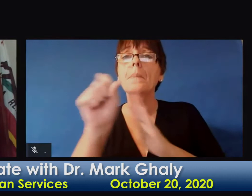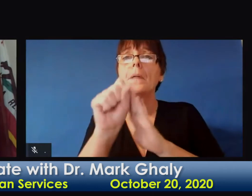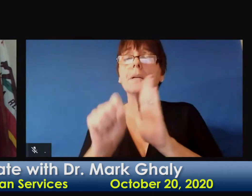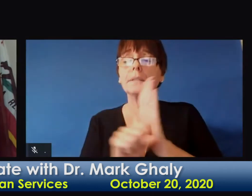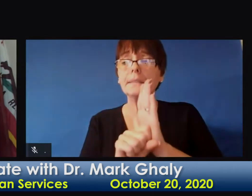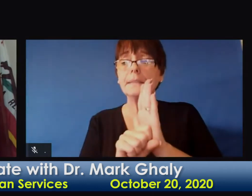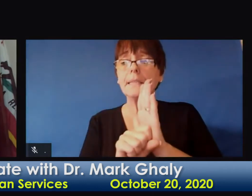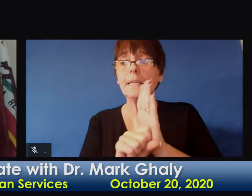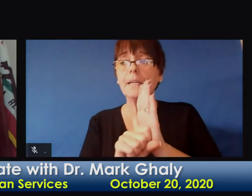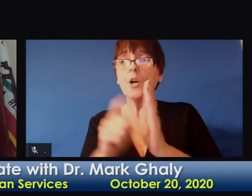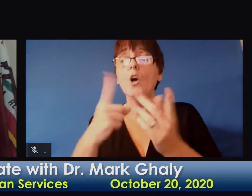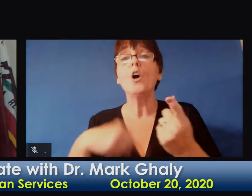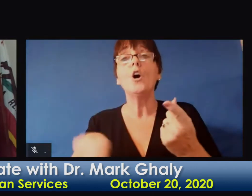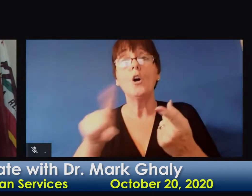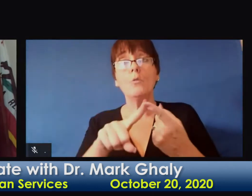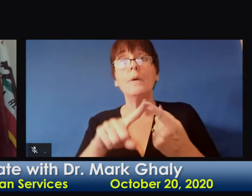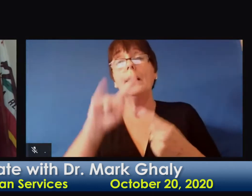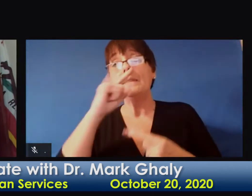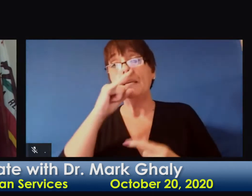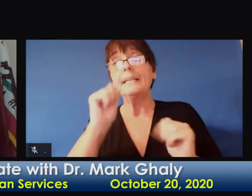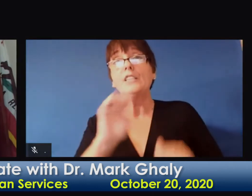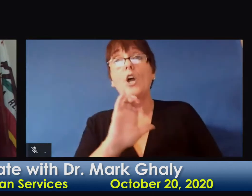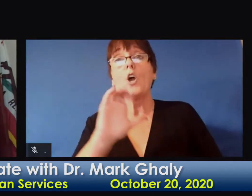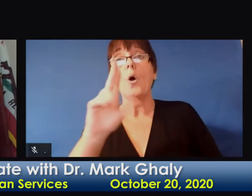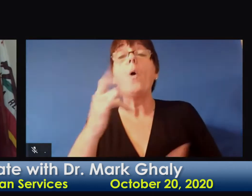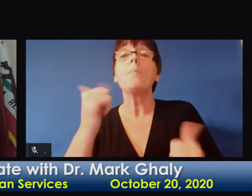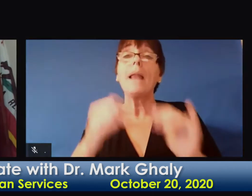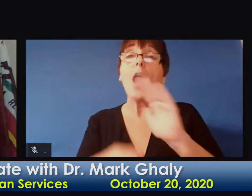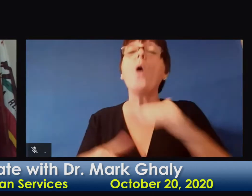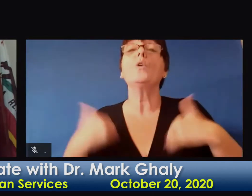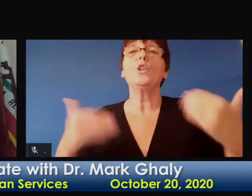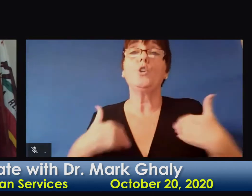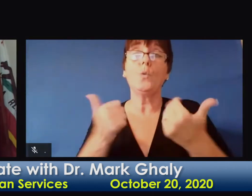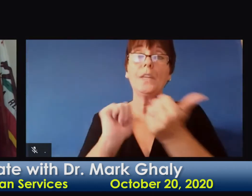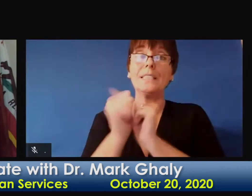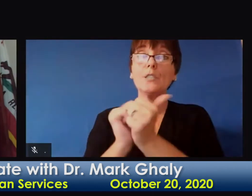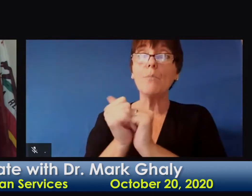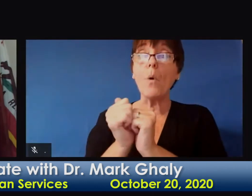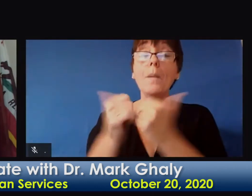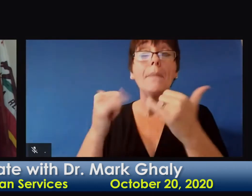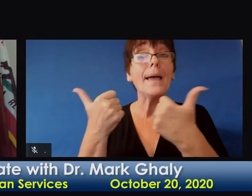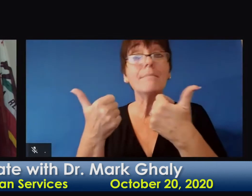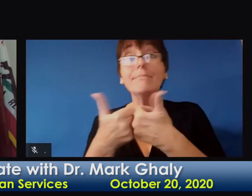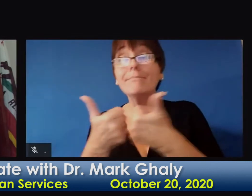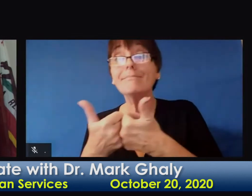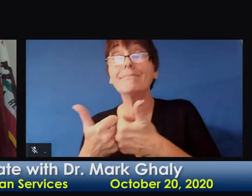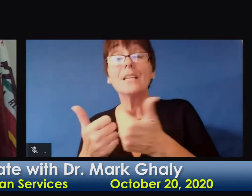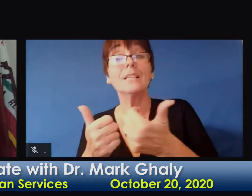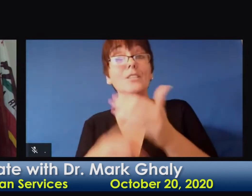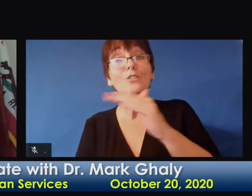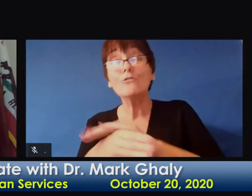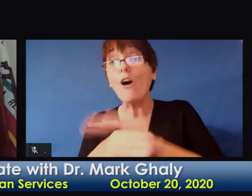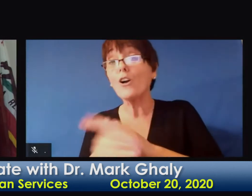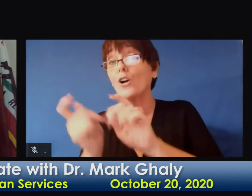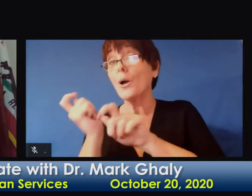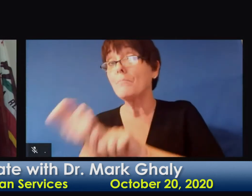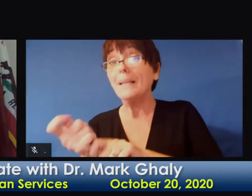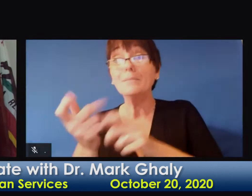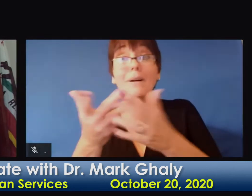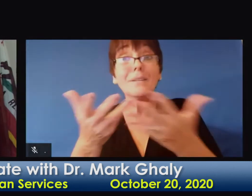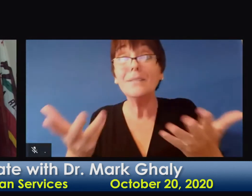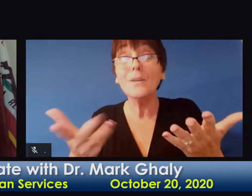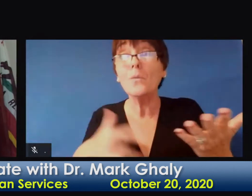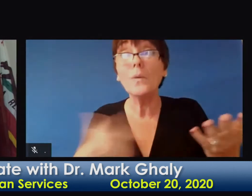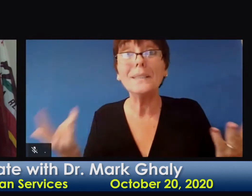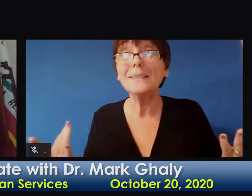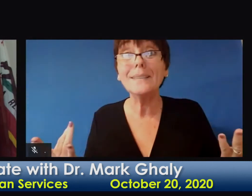on, when, their children might be able to go play soccer or baseball games again. I was just wondering if there's any movement on that front.